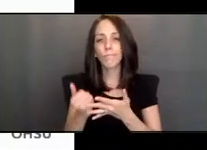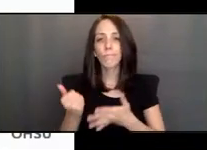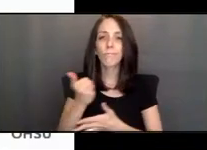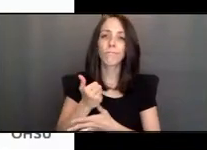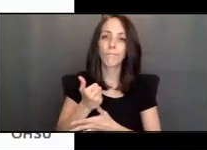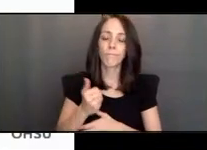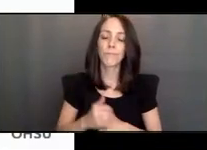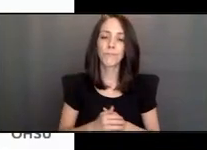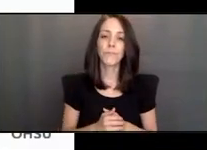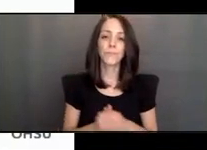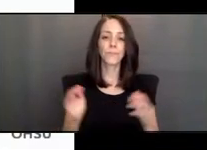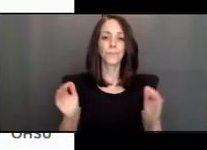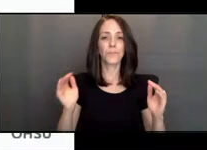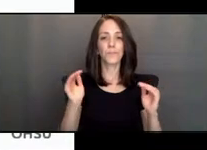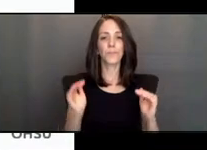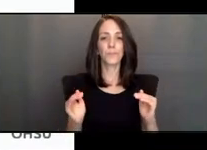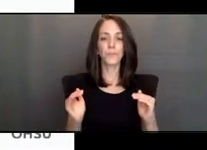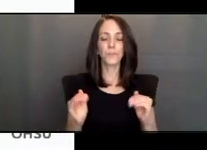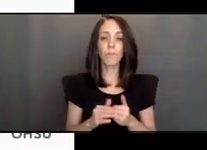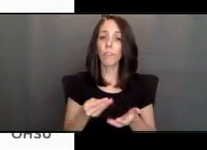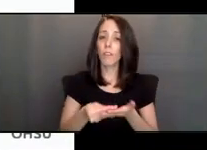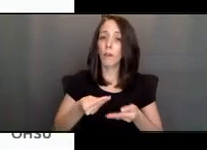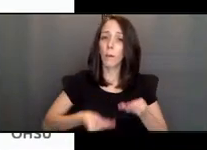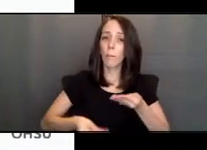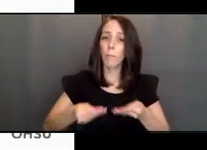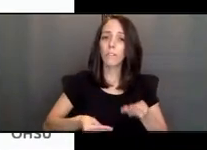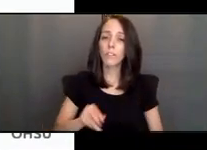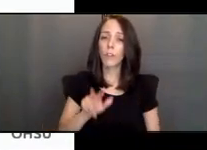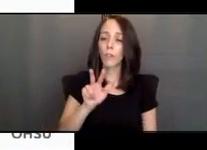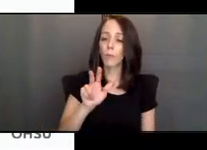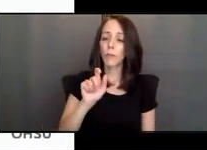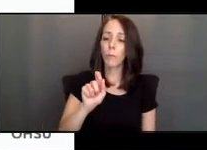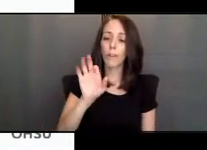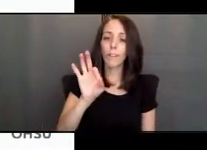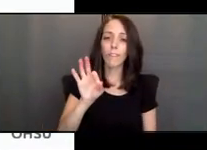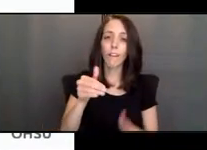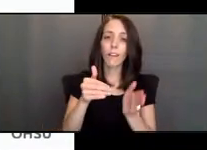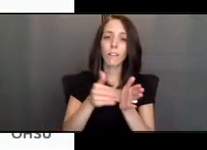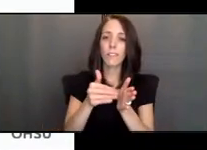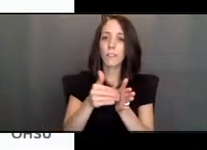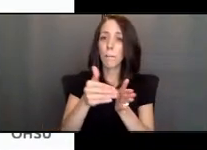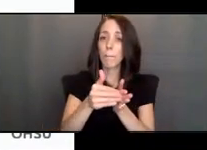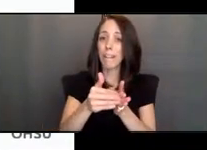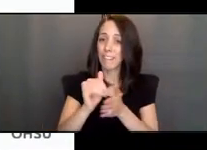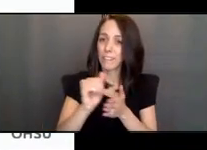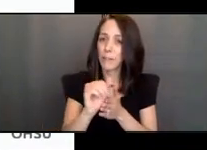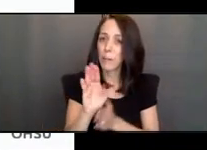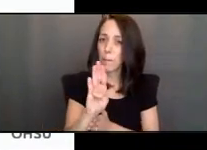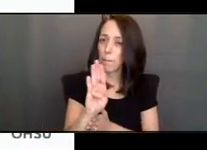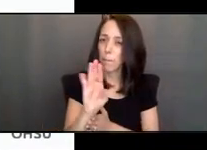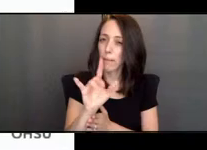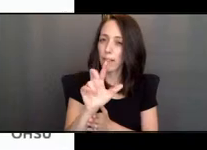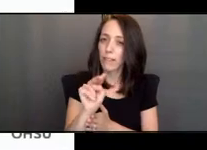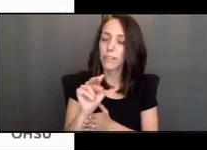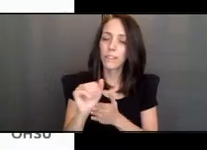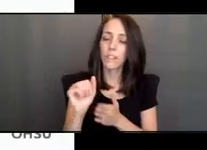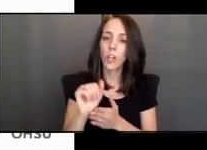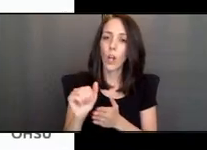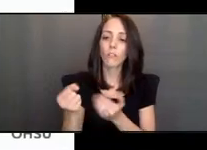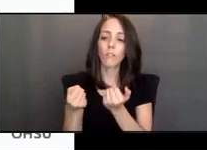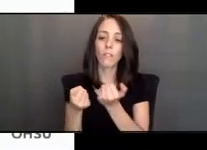In a nutshell, the budget is nearly $3.9 billion, funded on the left by patient care